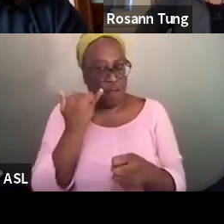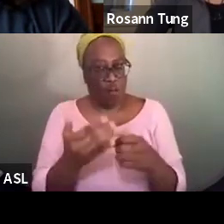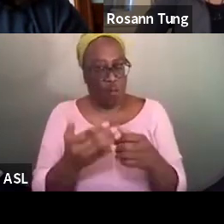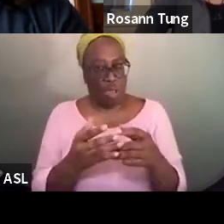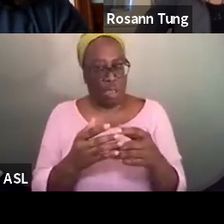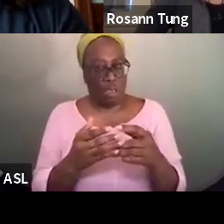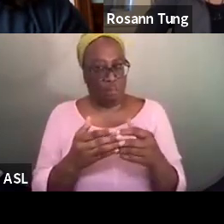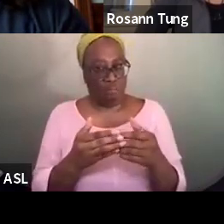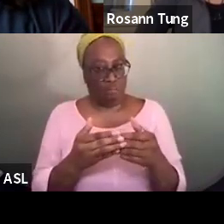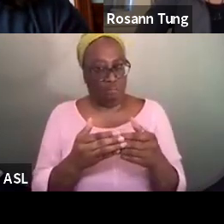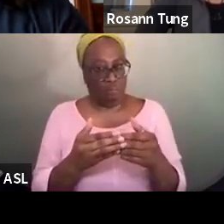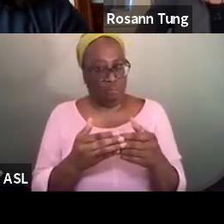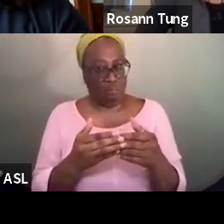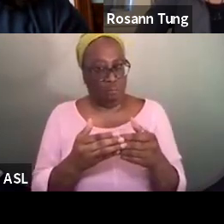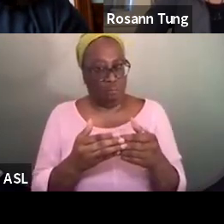and